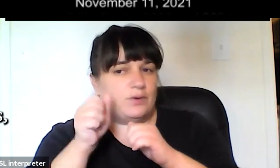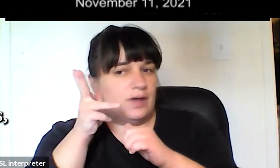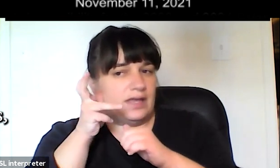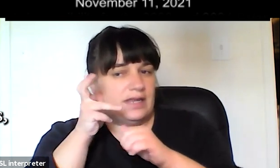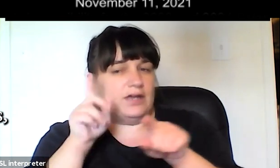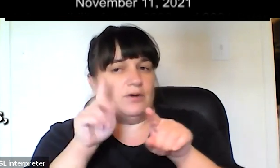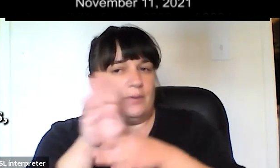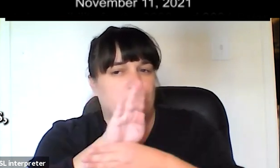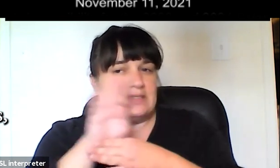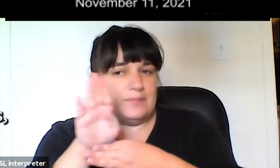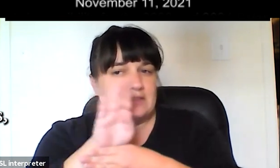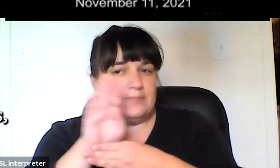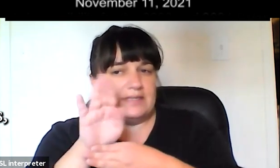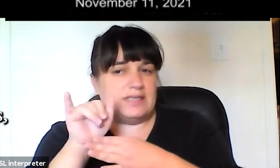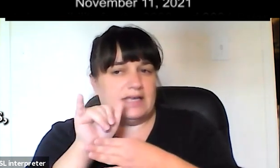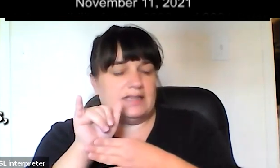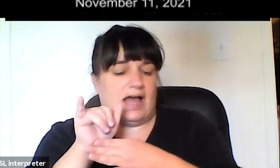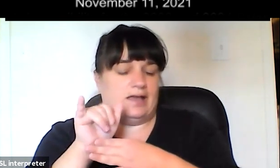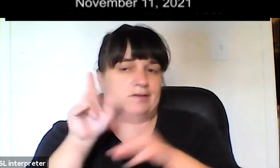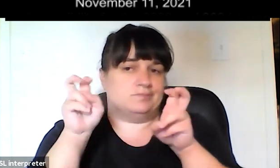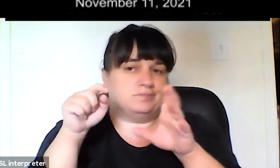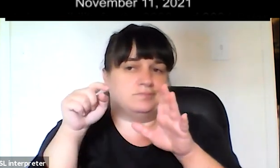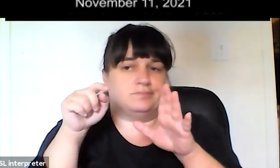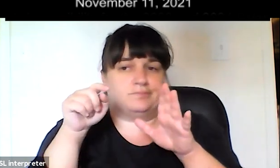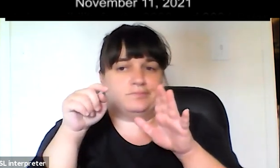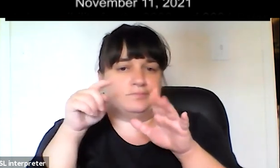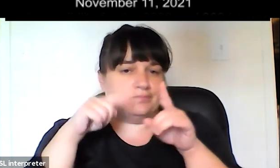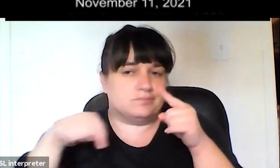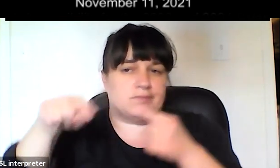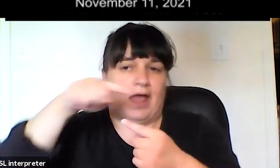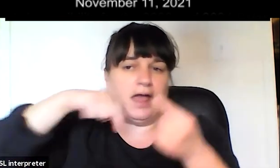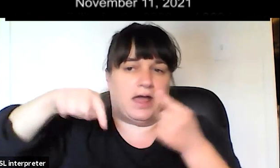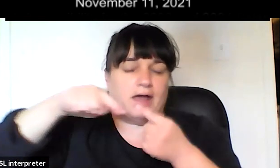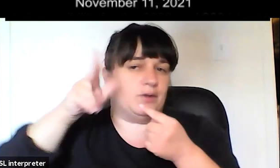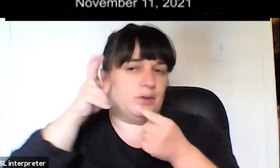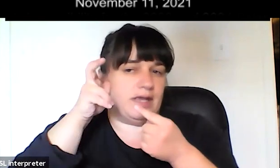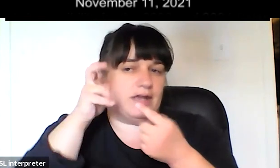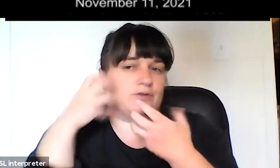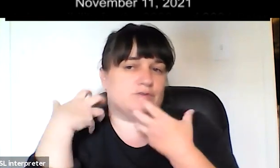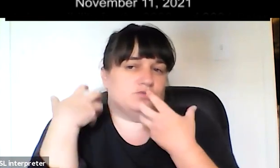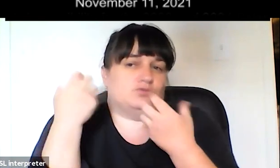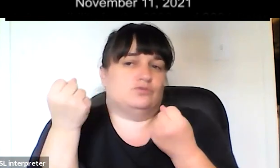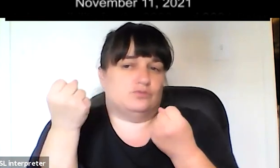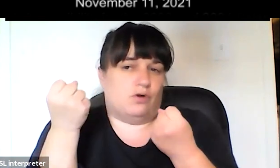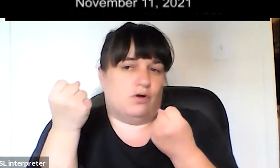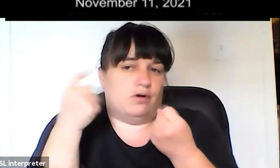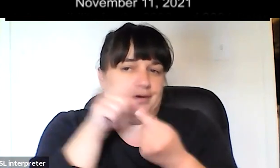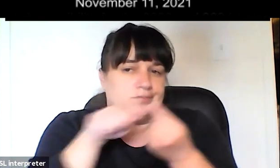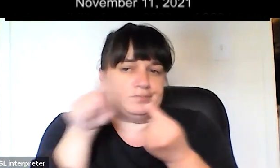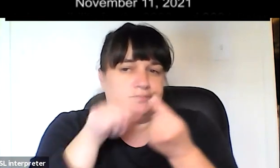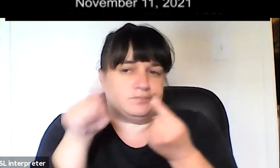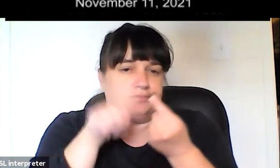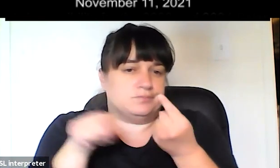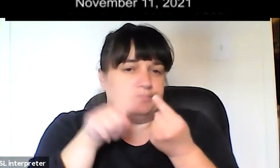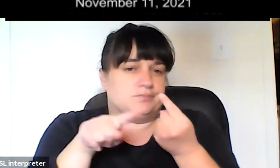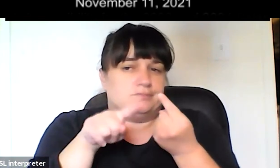very busyness, the sort of downtown region around the core. You can hear how strong those spiral arms